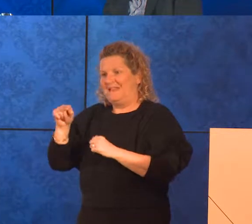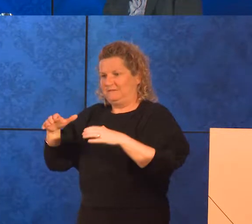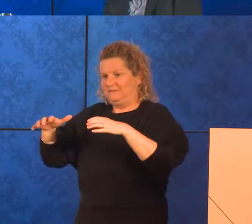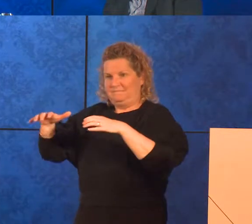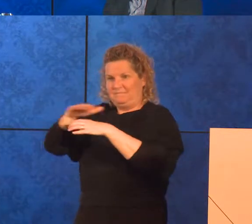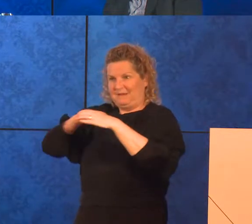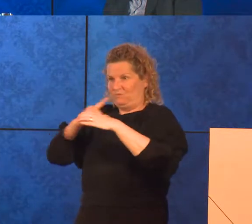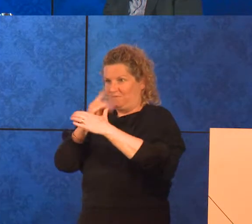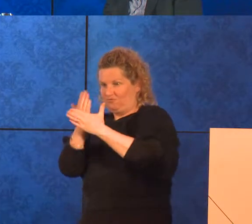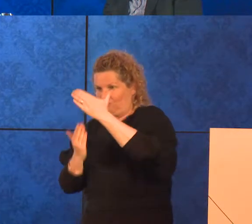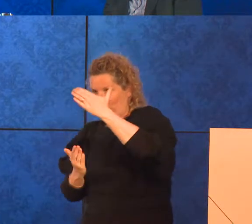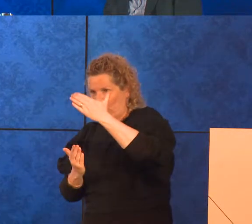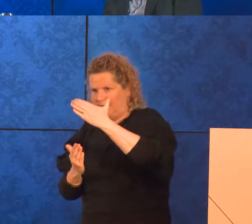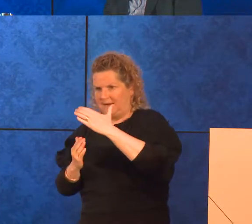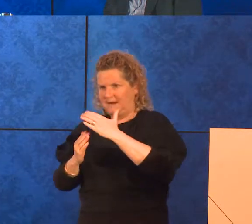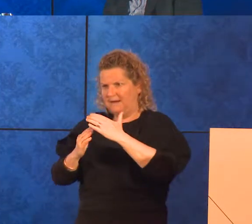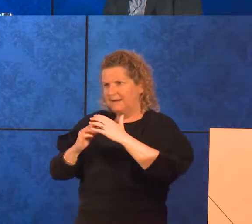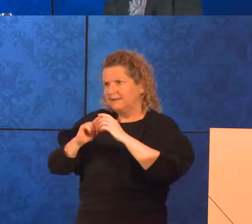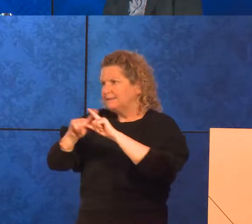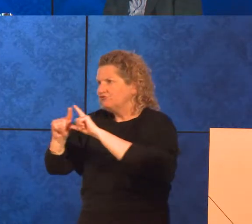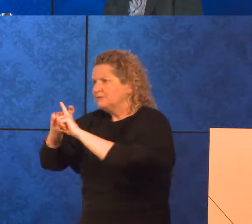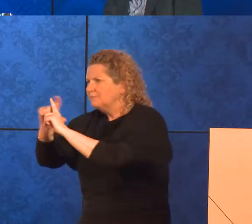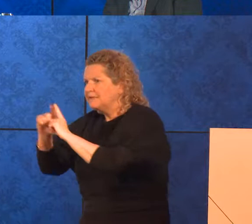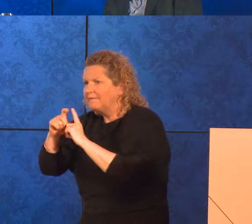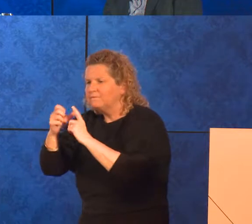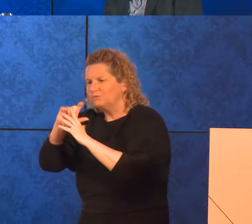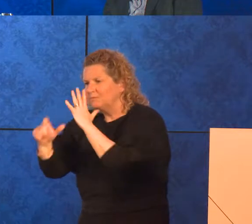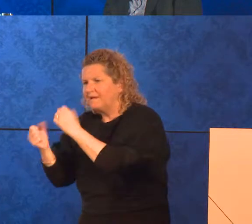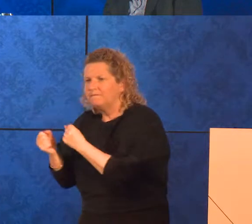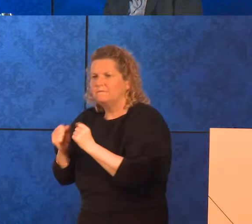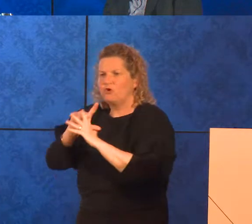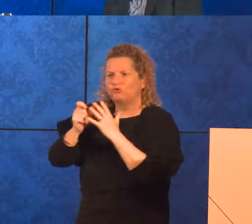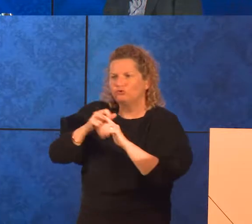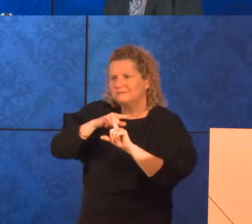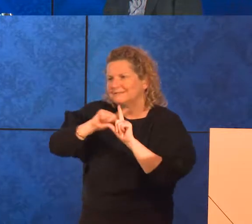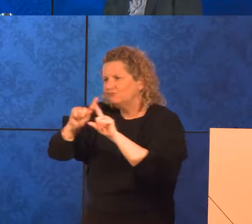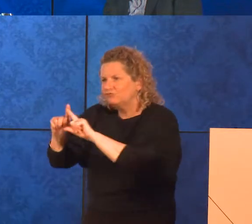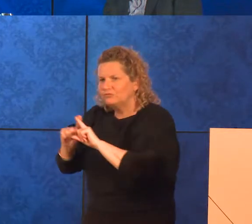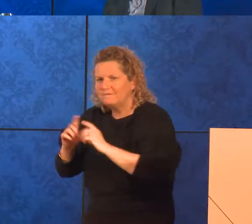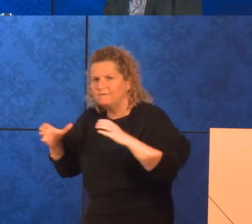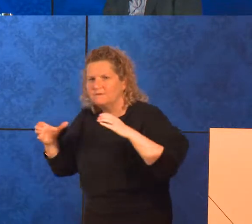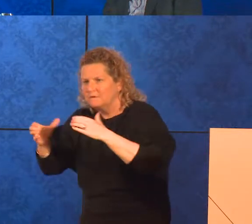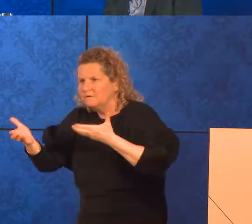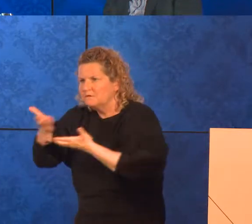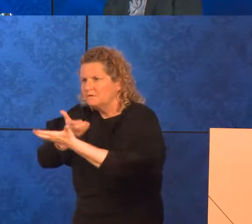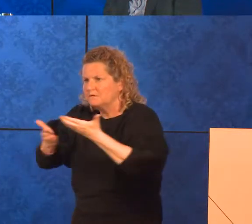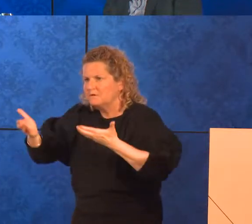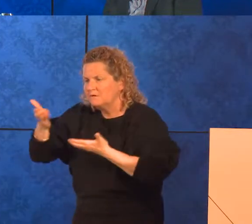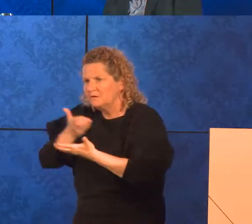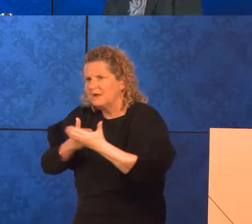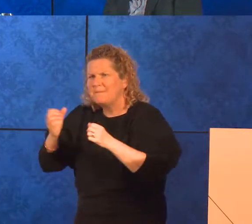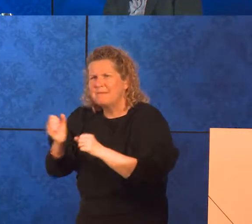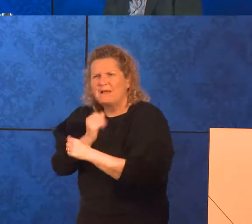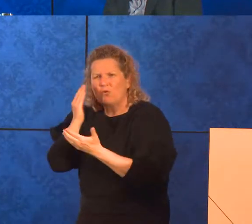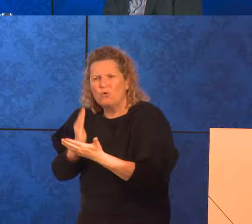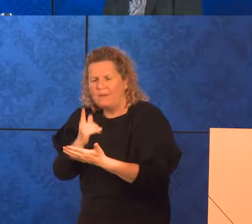terms of having different disabilities, different cultural backgrounds. So, trying to make sure that everyone's story